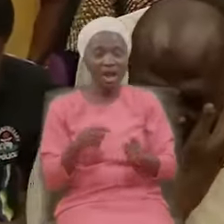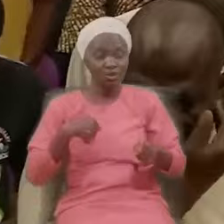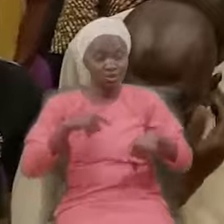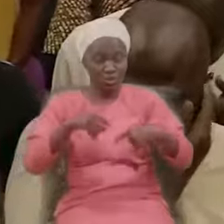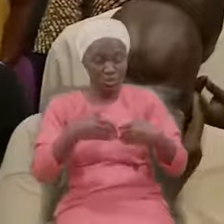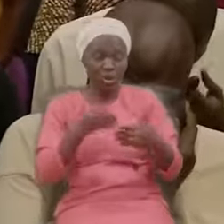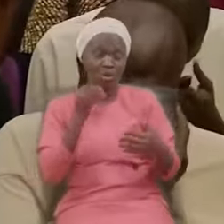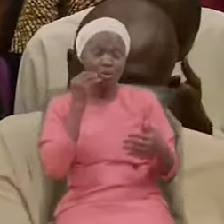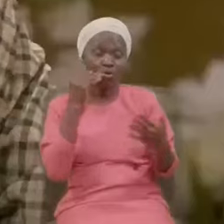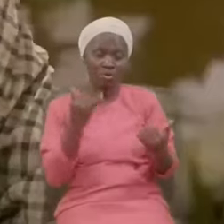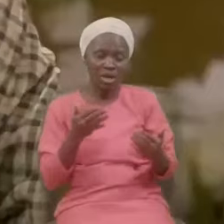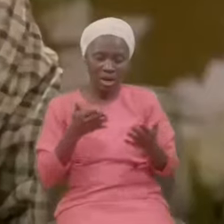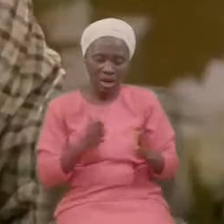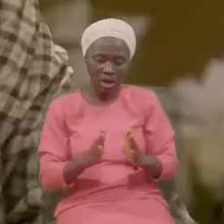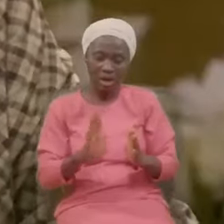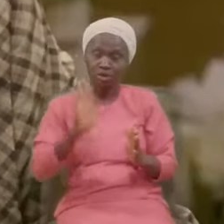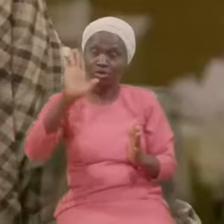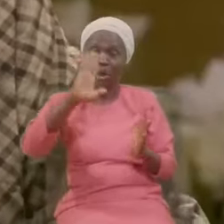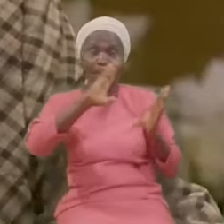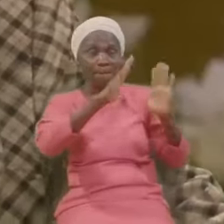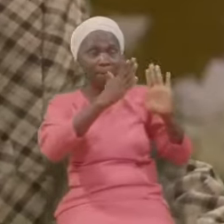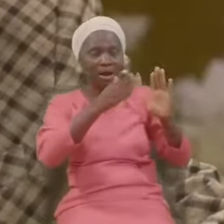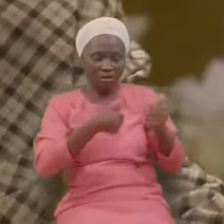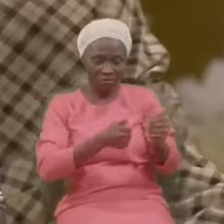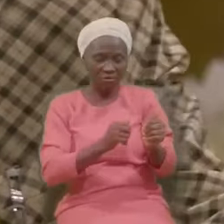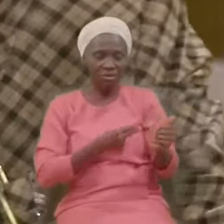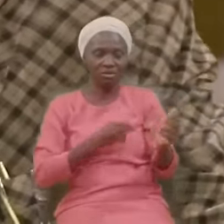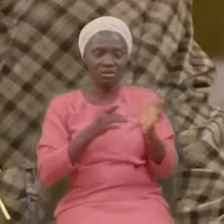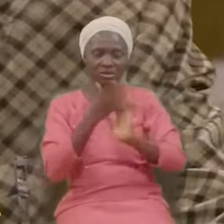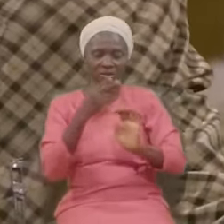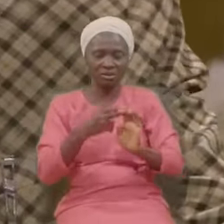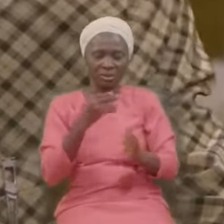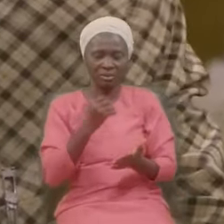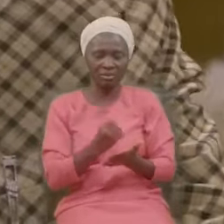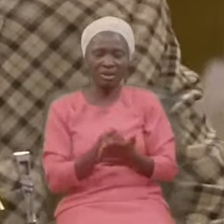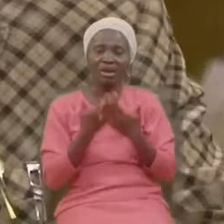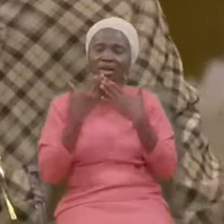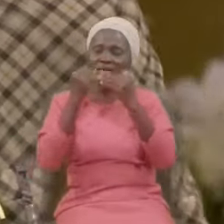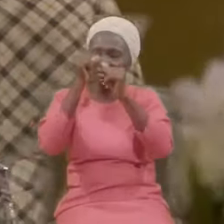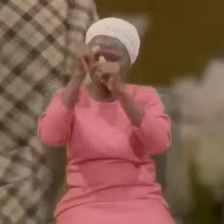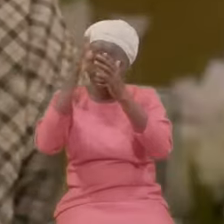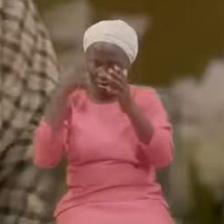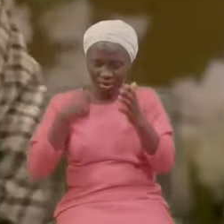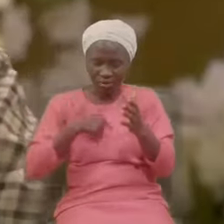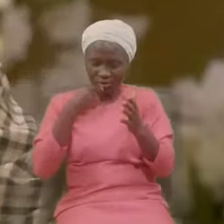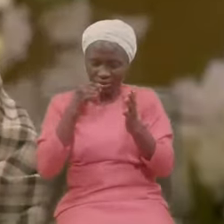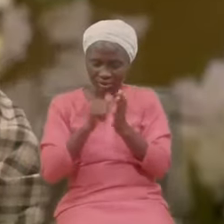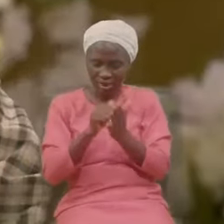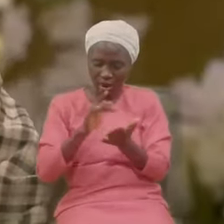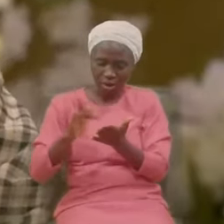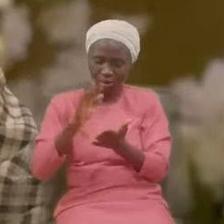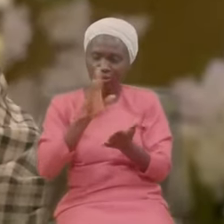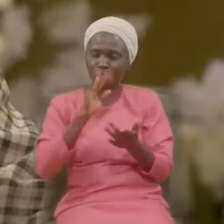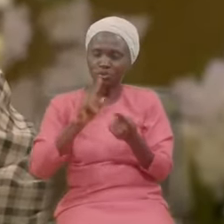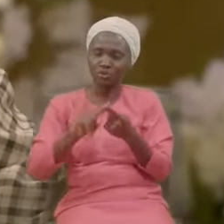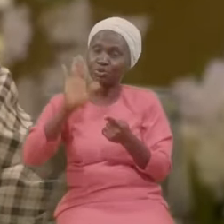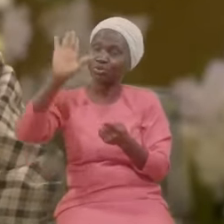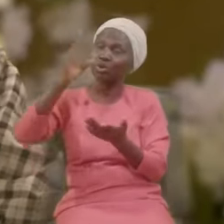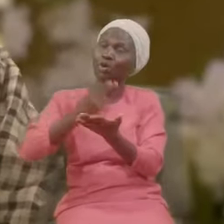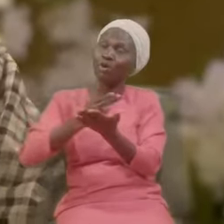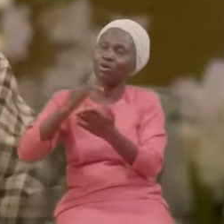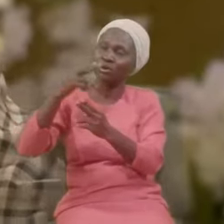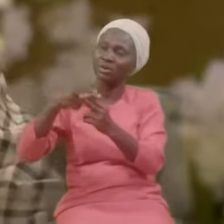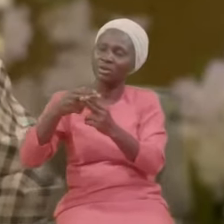your presence go with us. Thank you, Father. We say glory be to your holy name. In